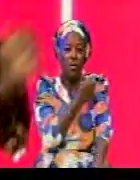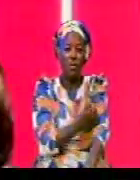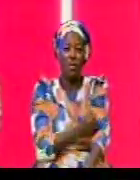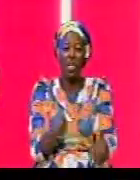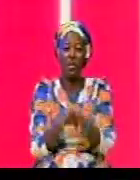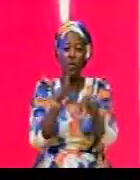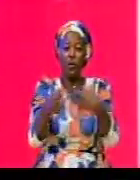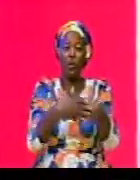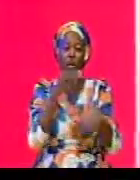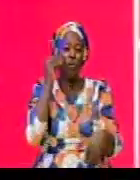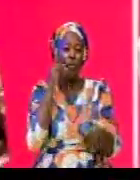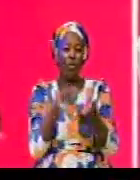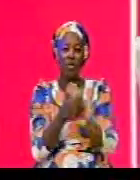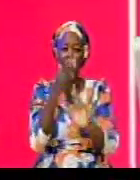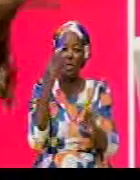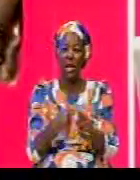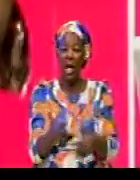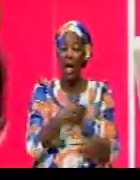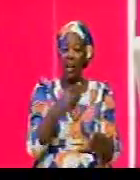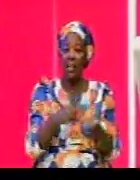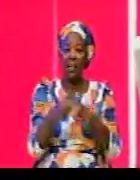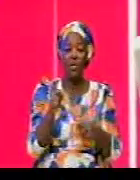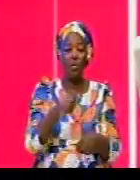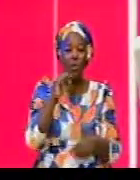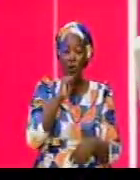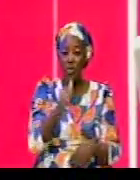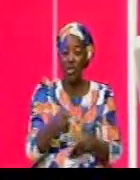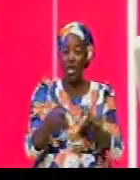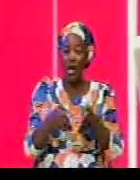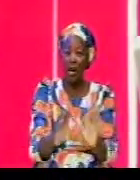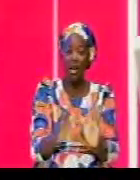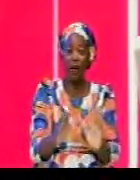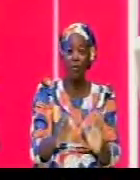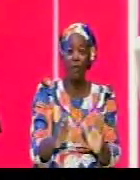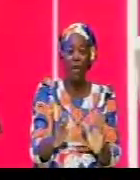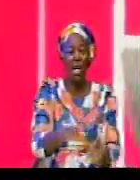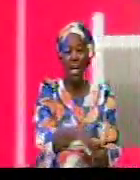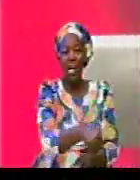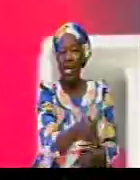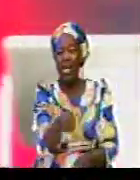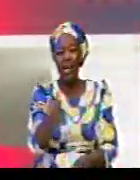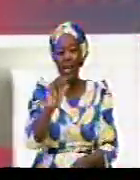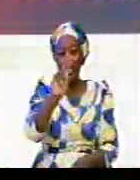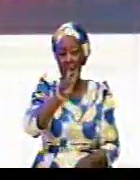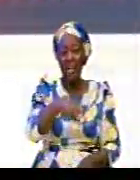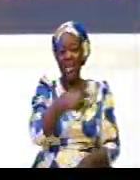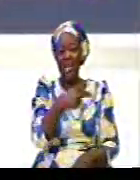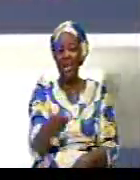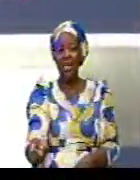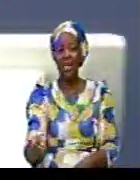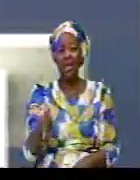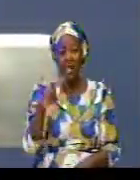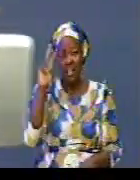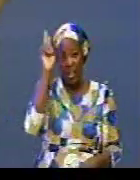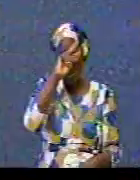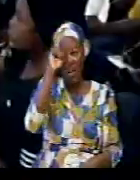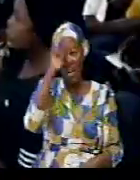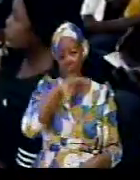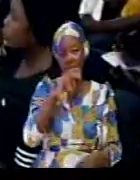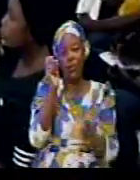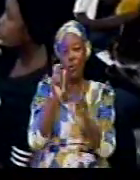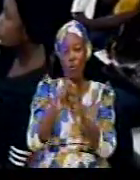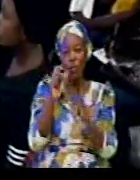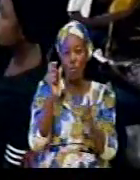you are going back home. You carry authority as you are going back home. And you will not allow